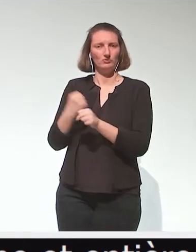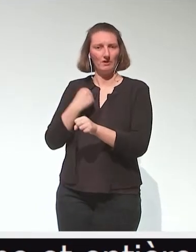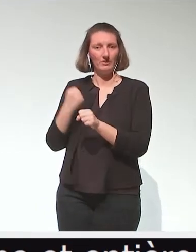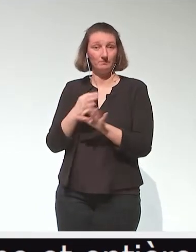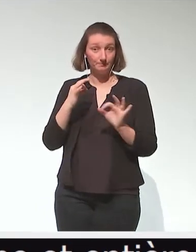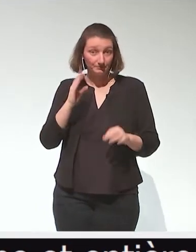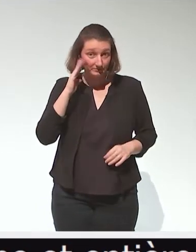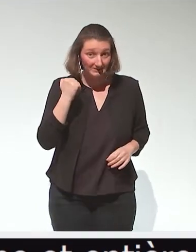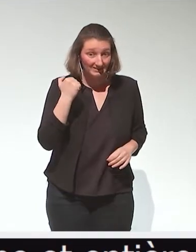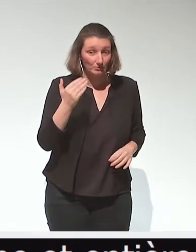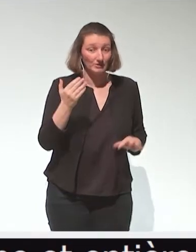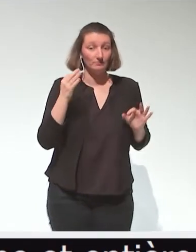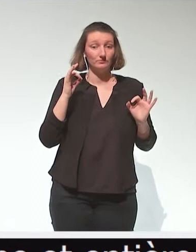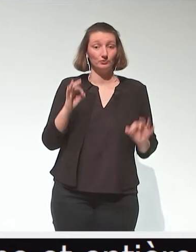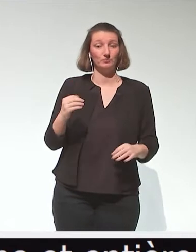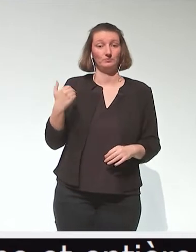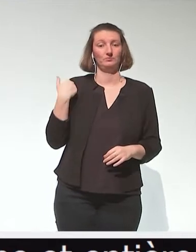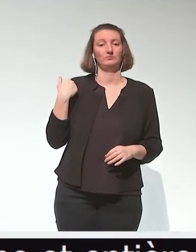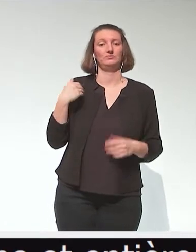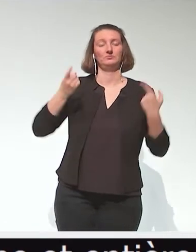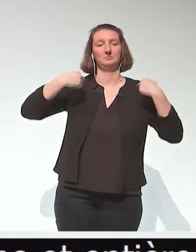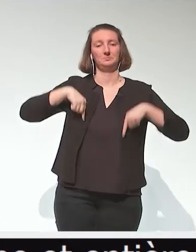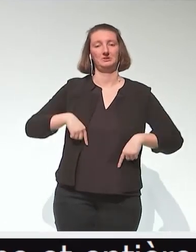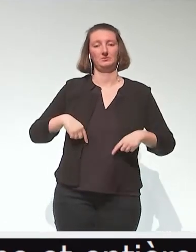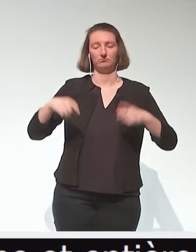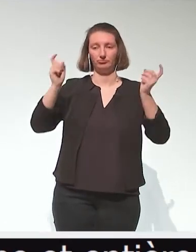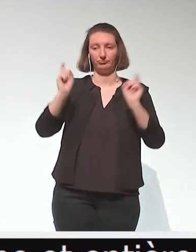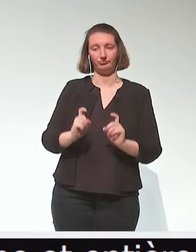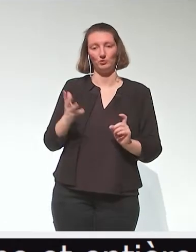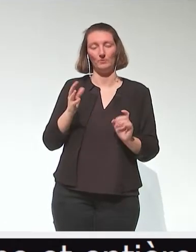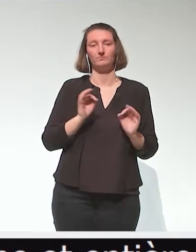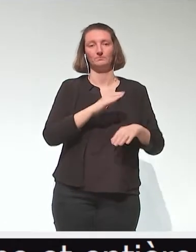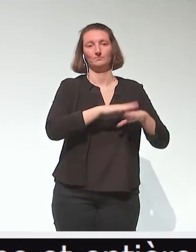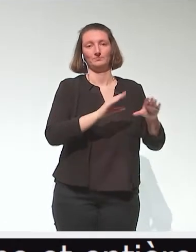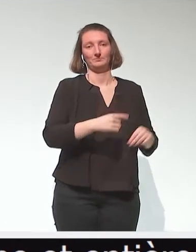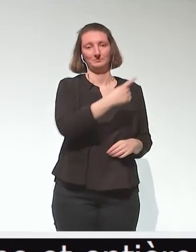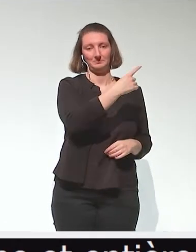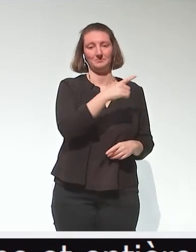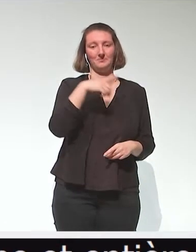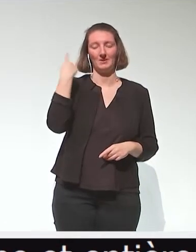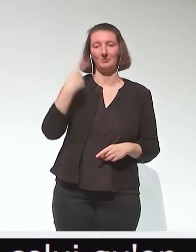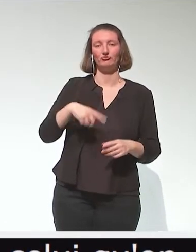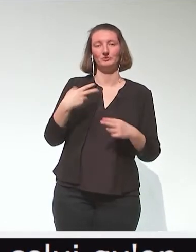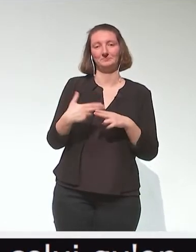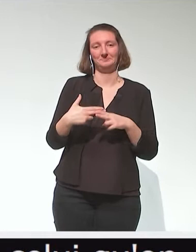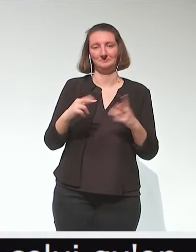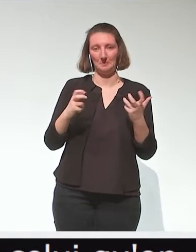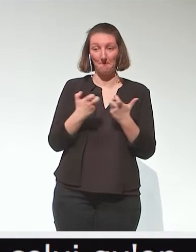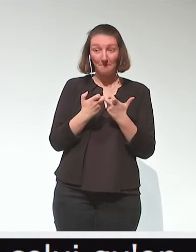really why the minister drastically reduced what's called in Belgium the cost of